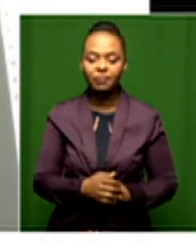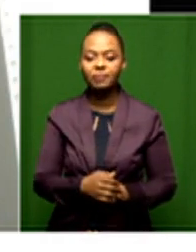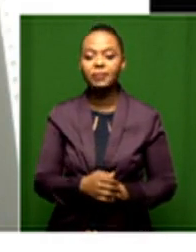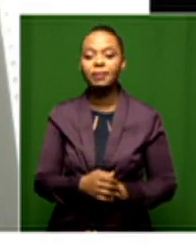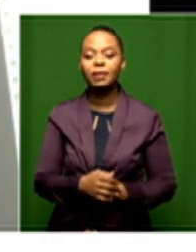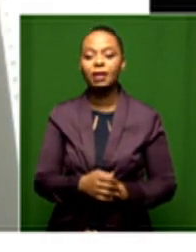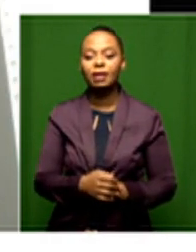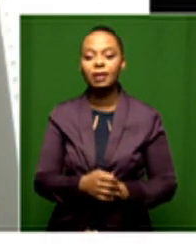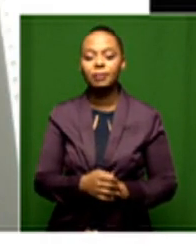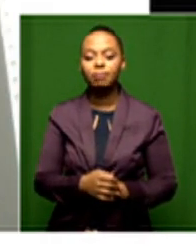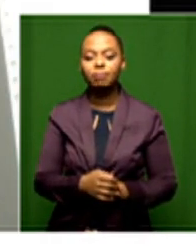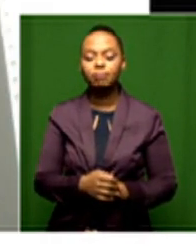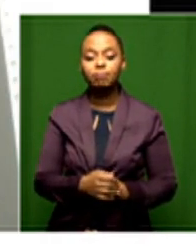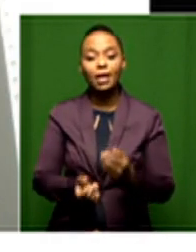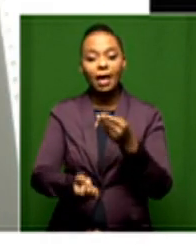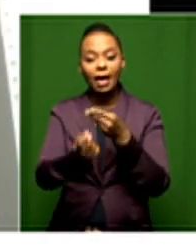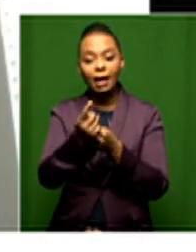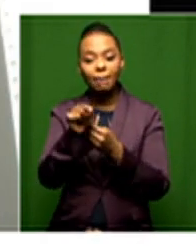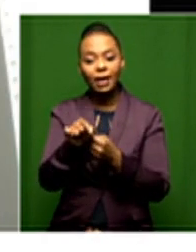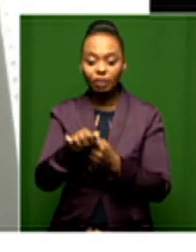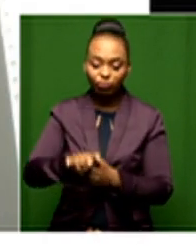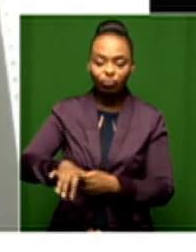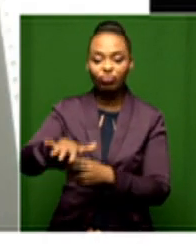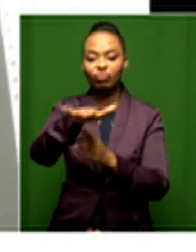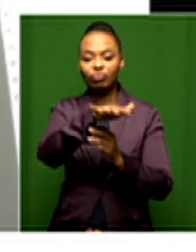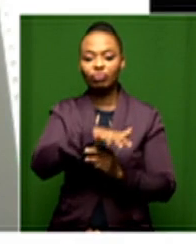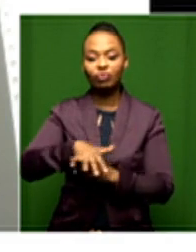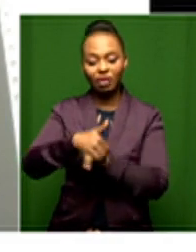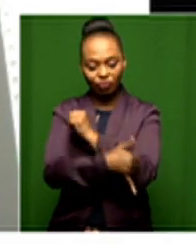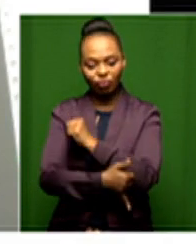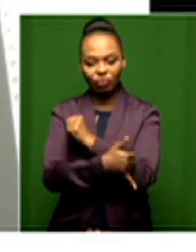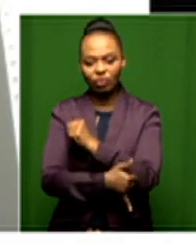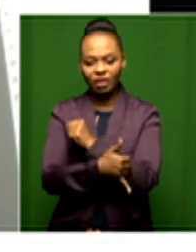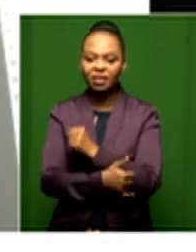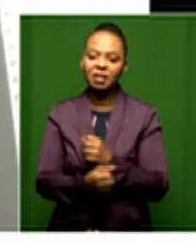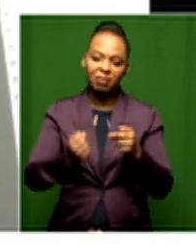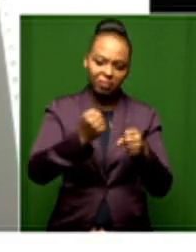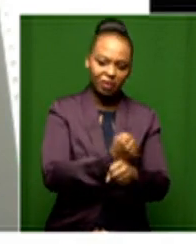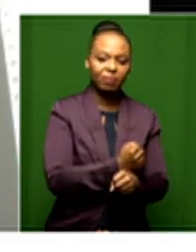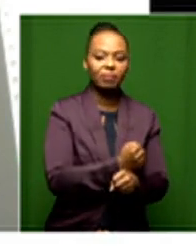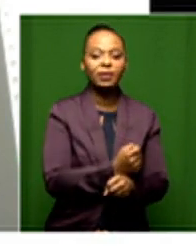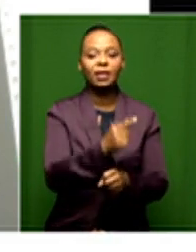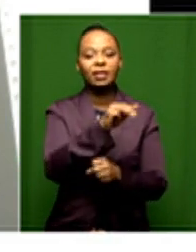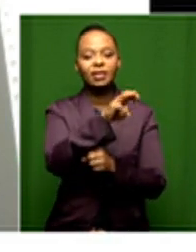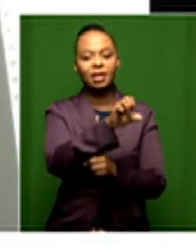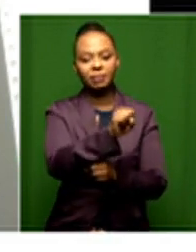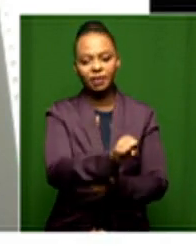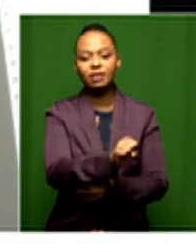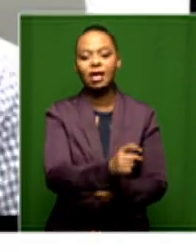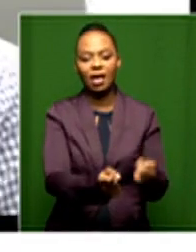happening in the entire population is mirrored is also on what is happening in the GEMS